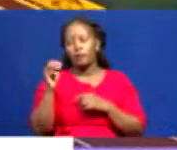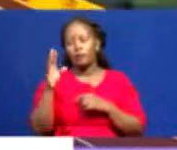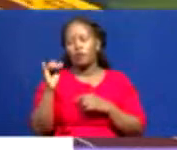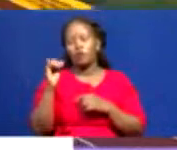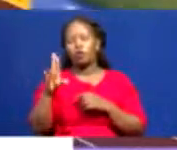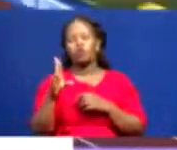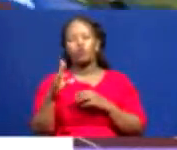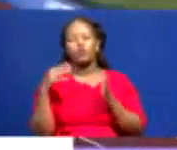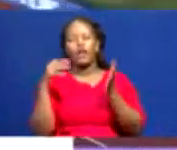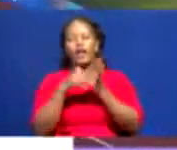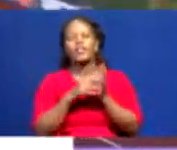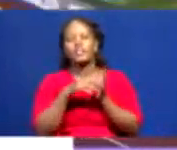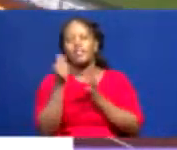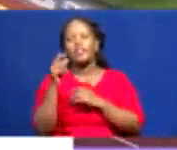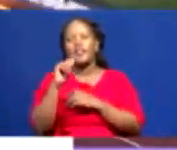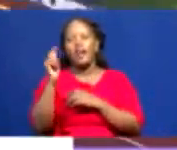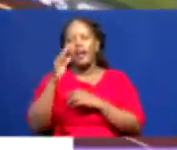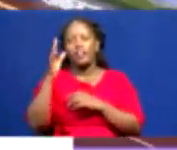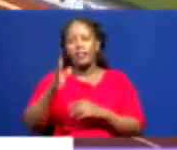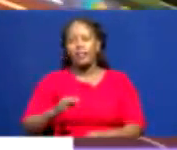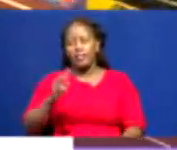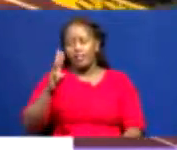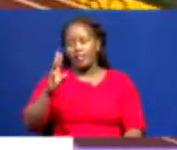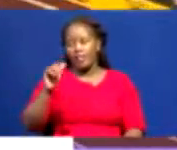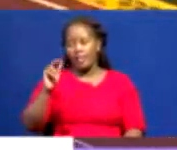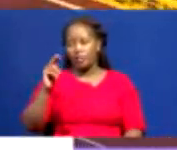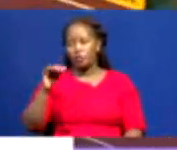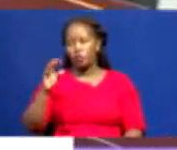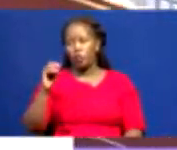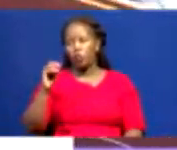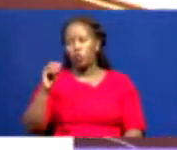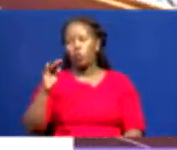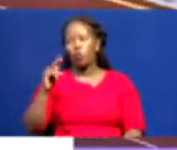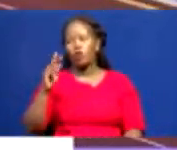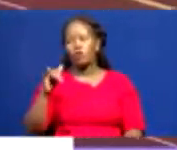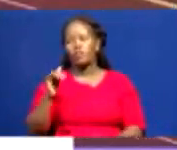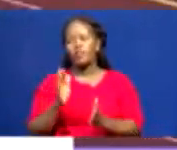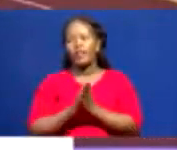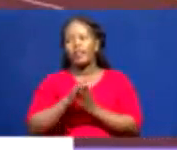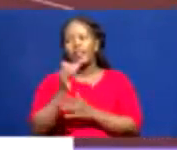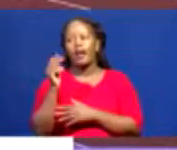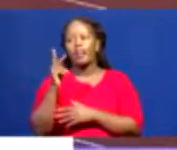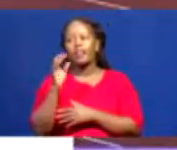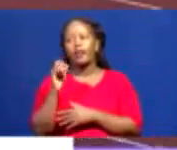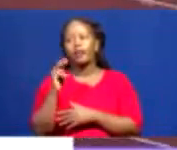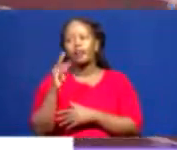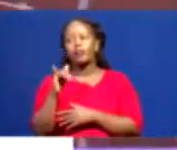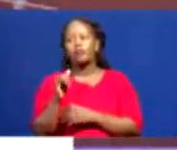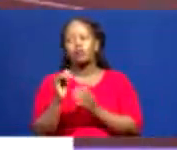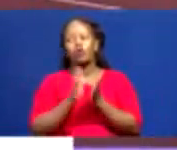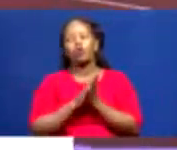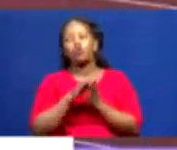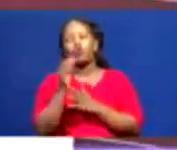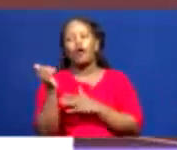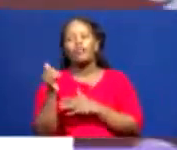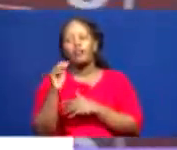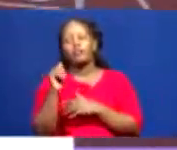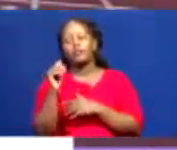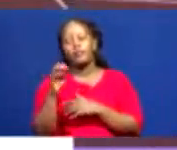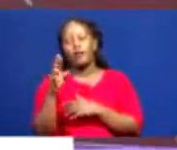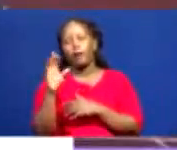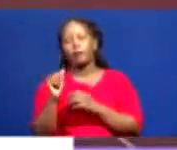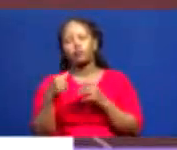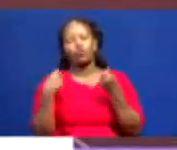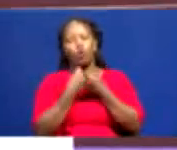will run against fellow Kenyans Emmanuel Wanyonyi and Wycliffe Kinyamal, while Simon Kiprop and Abraham Kibiwot will battle